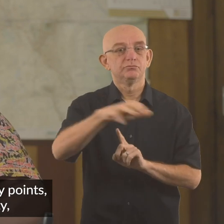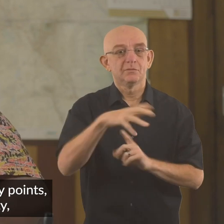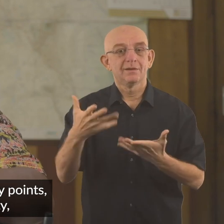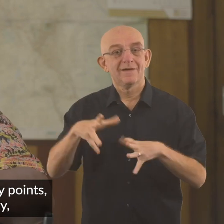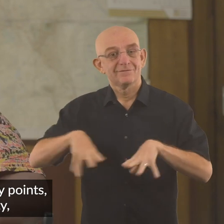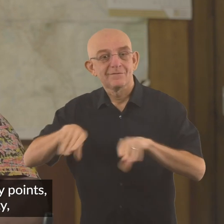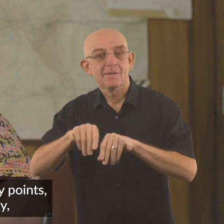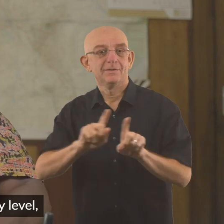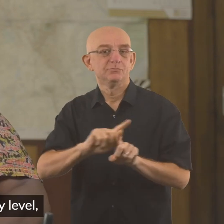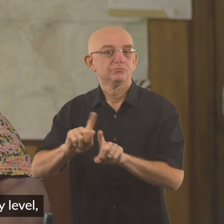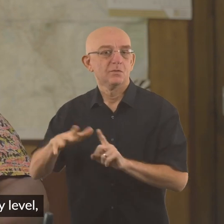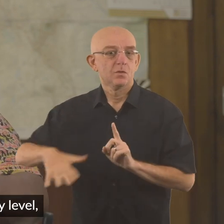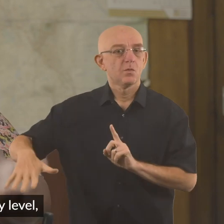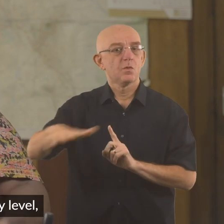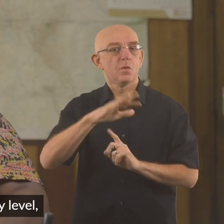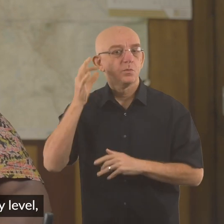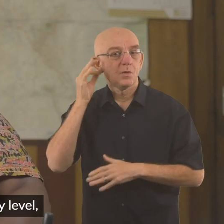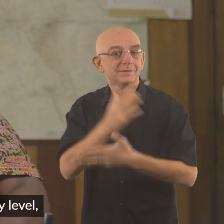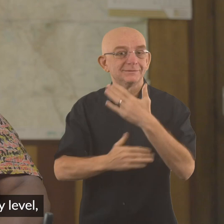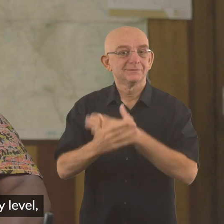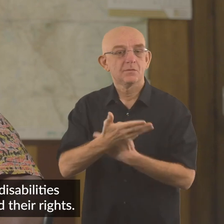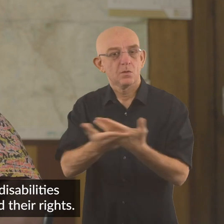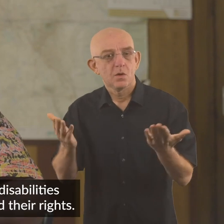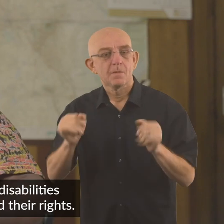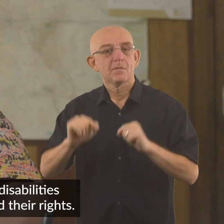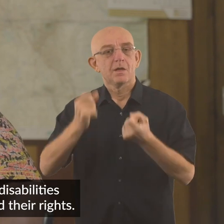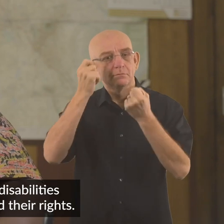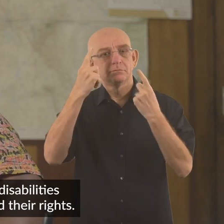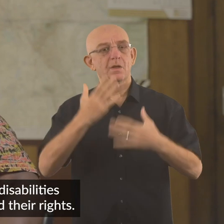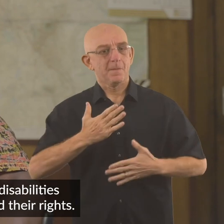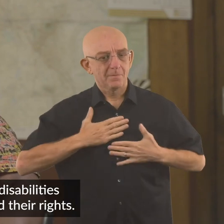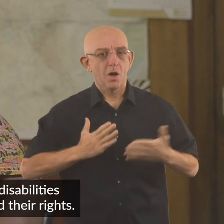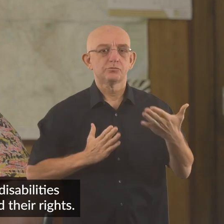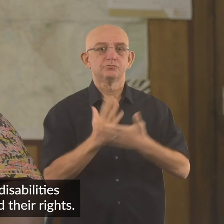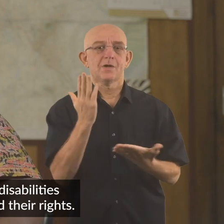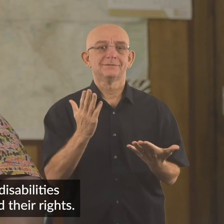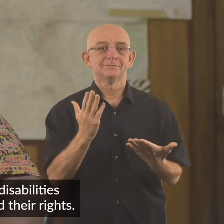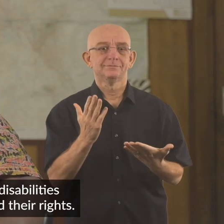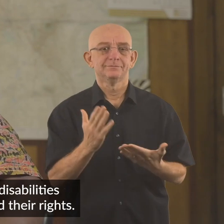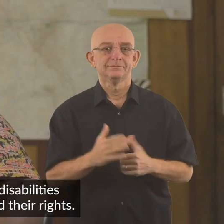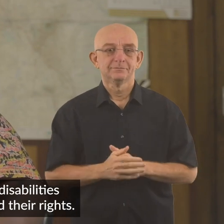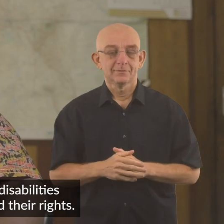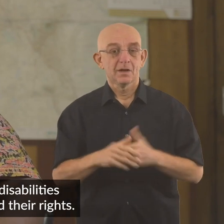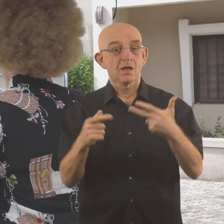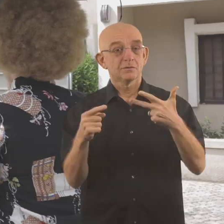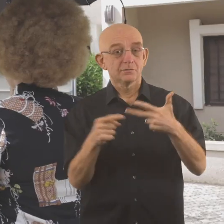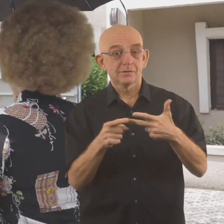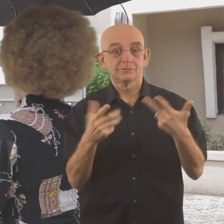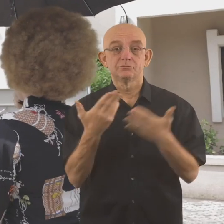point, at the community, and even at the family level, and among women with disabilities, so that they also understand their